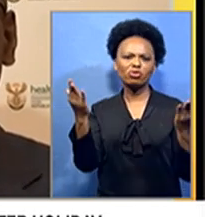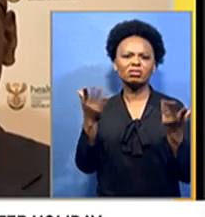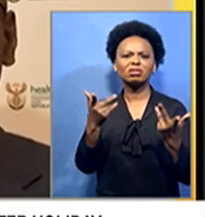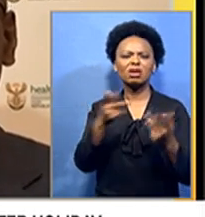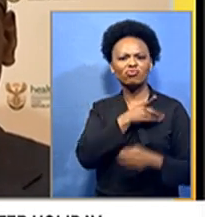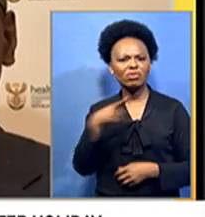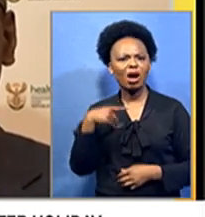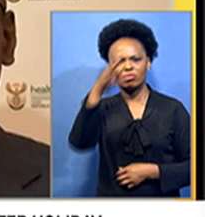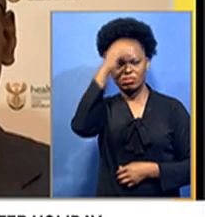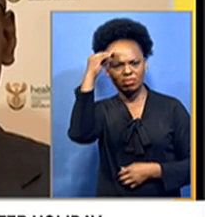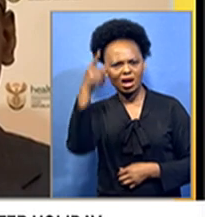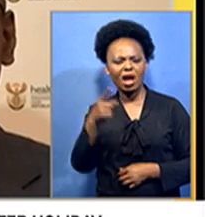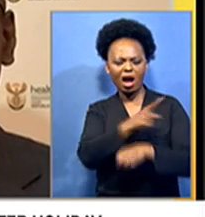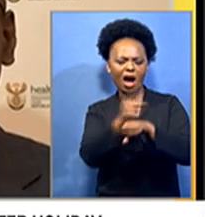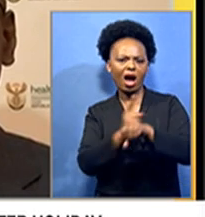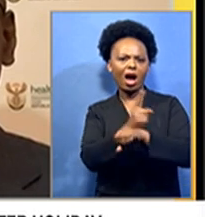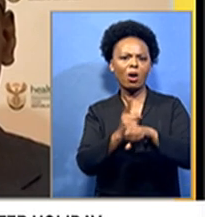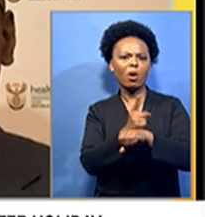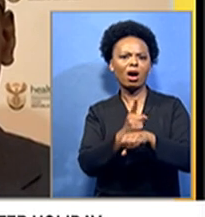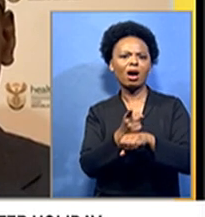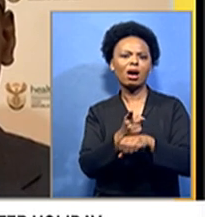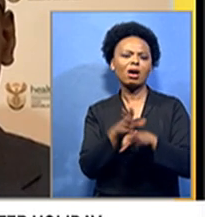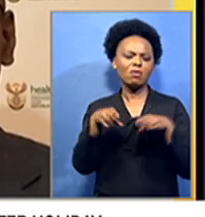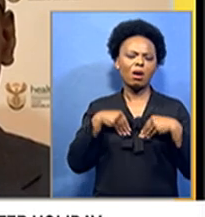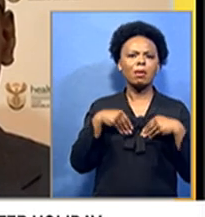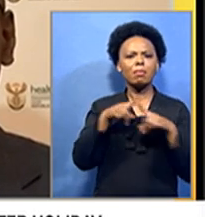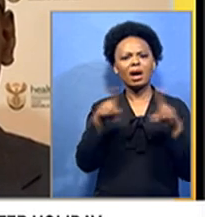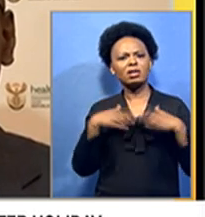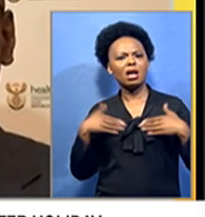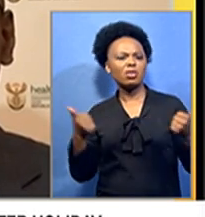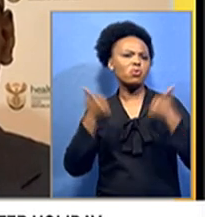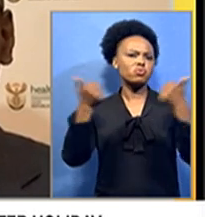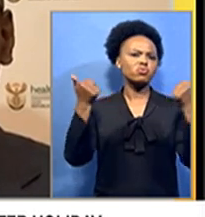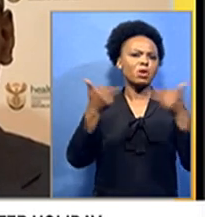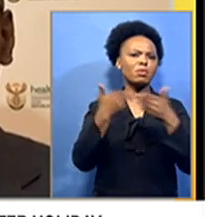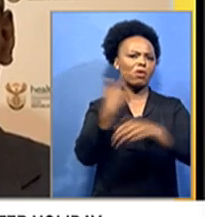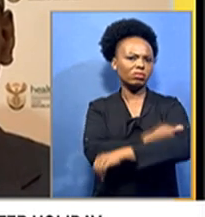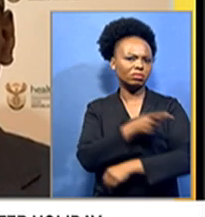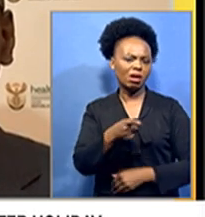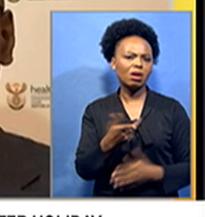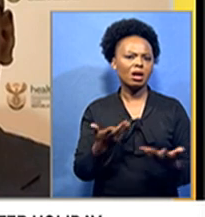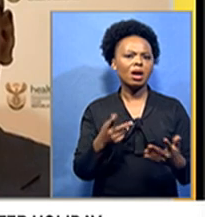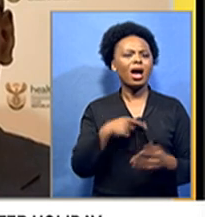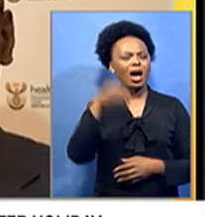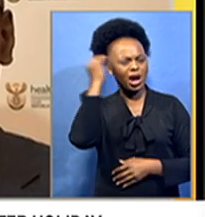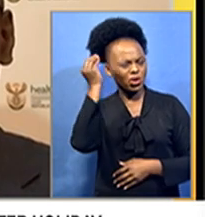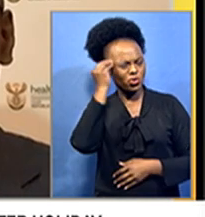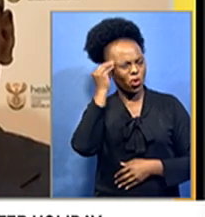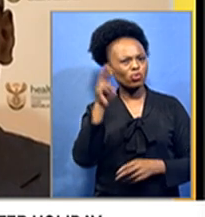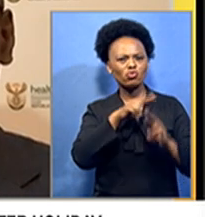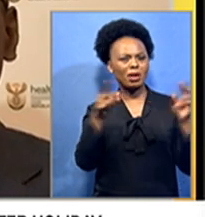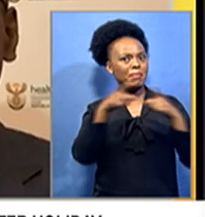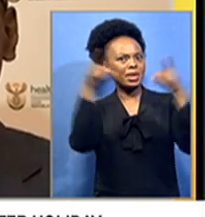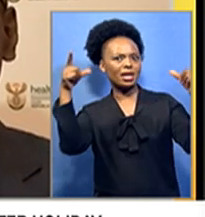sit for a few hours before they get vaccinated, but they're fit, they're healthy, they're able to do so. I know it's not as big as what it will be when